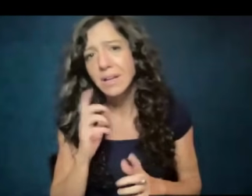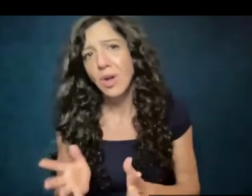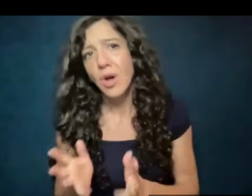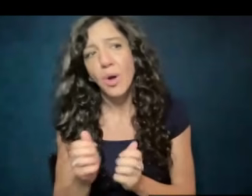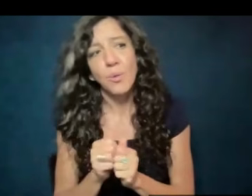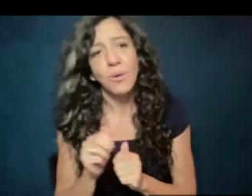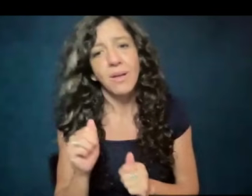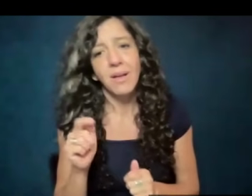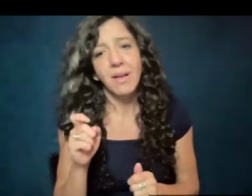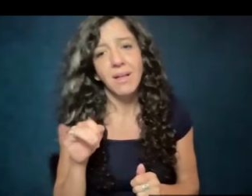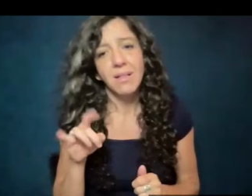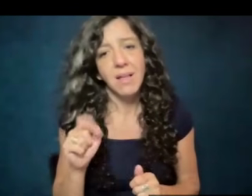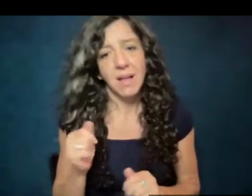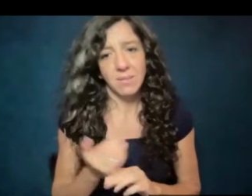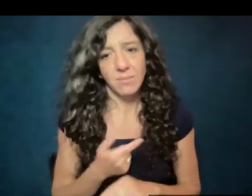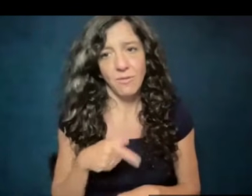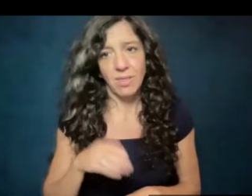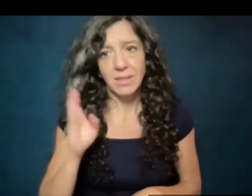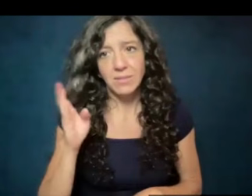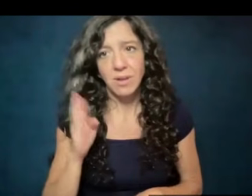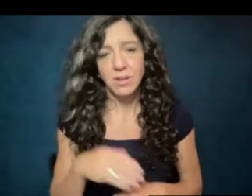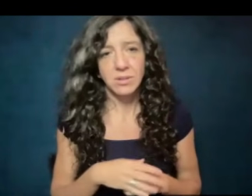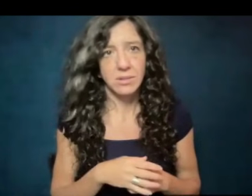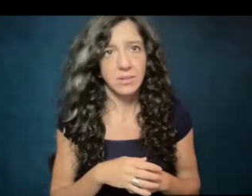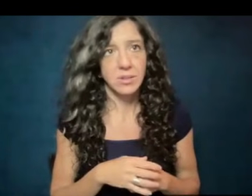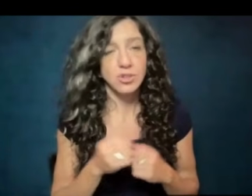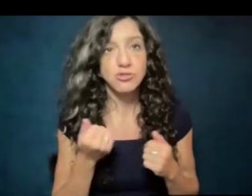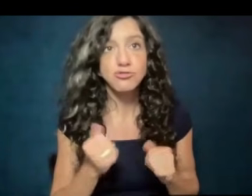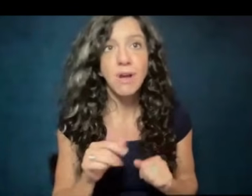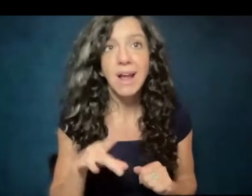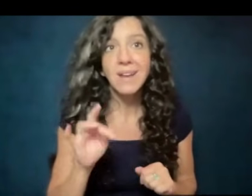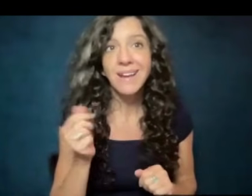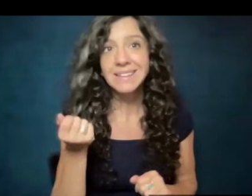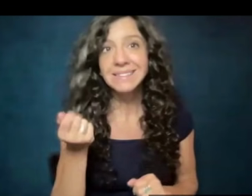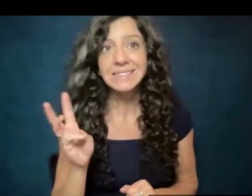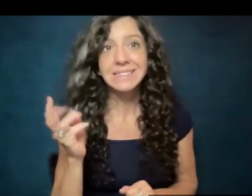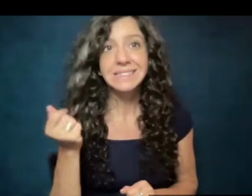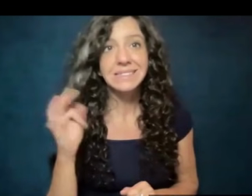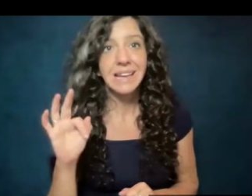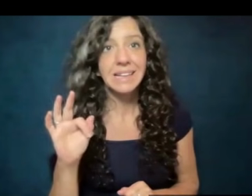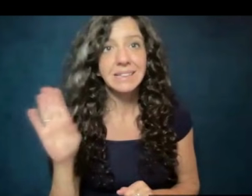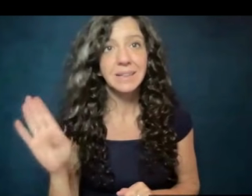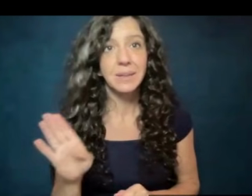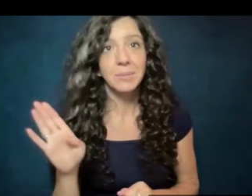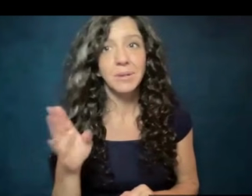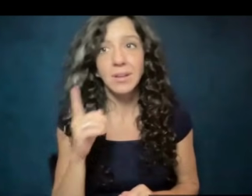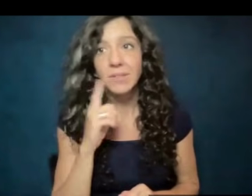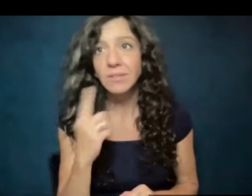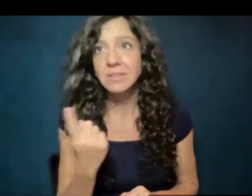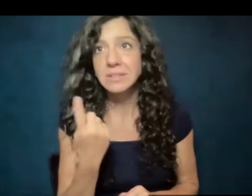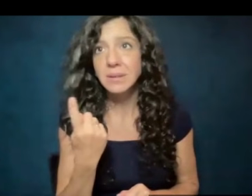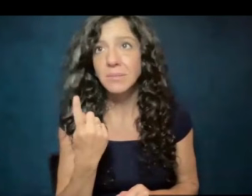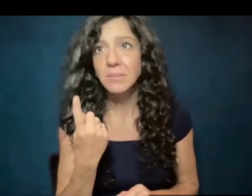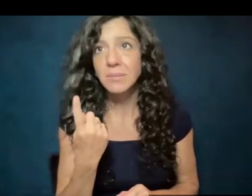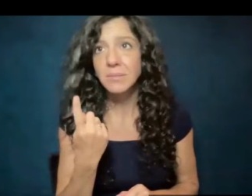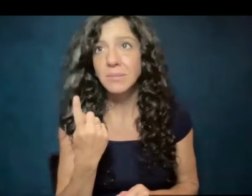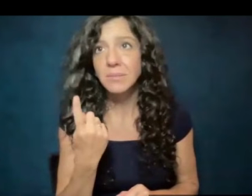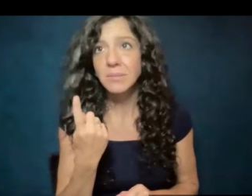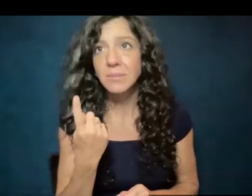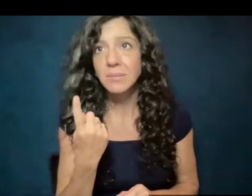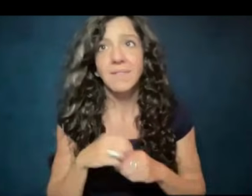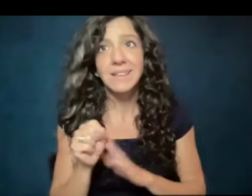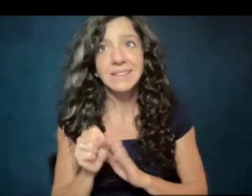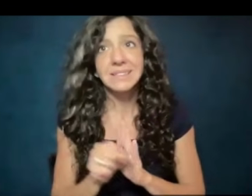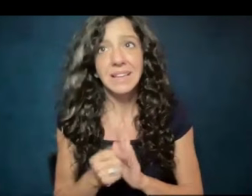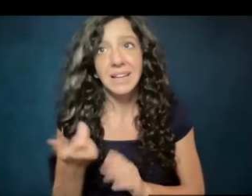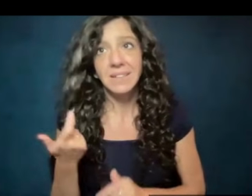this presentation, trying to find 1619B information for somebody in Georgia yesterday. And let me tell you,